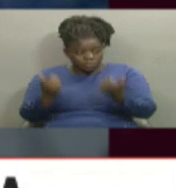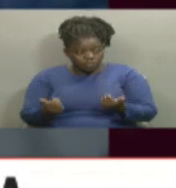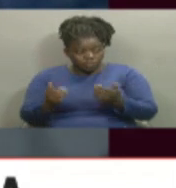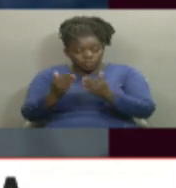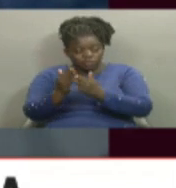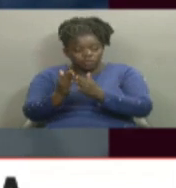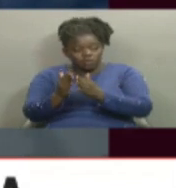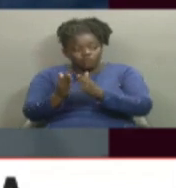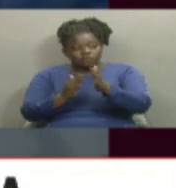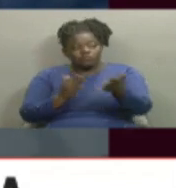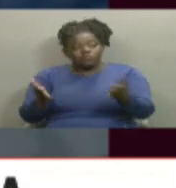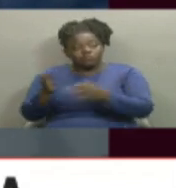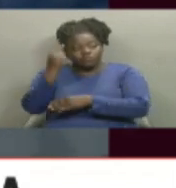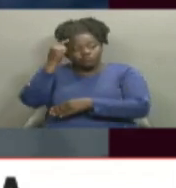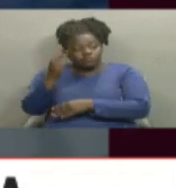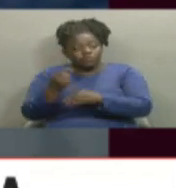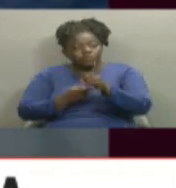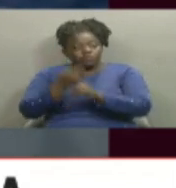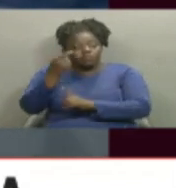following ministers for a period of 3 months.